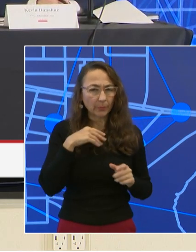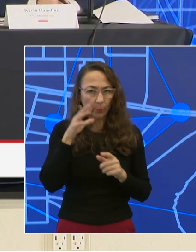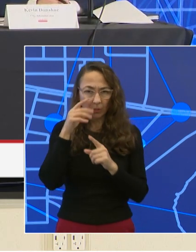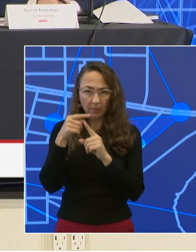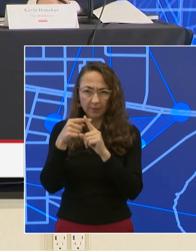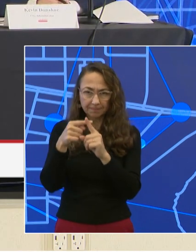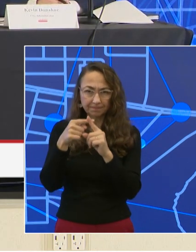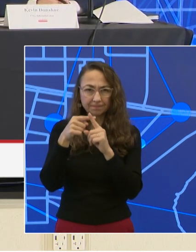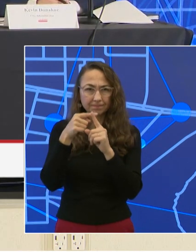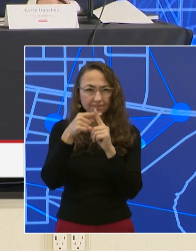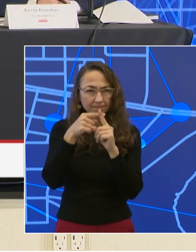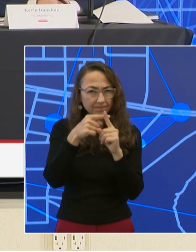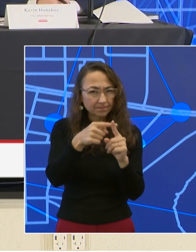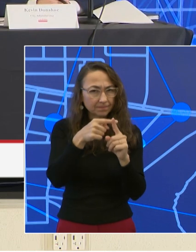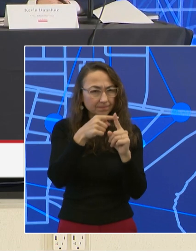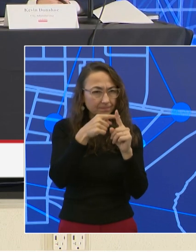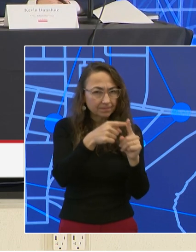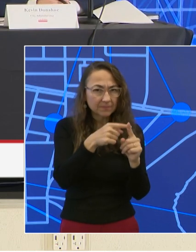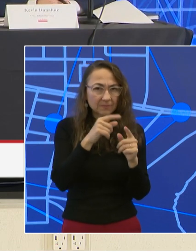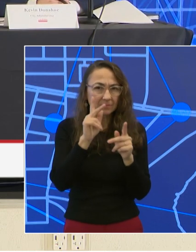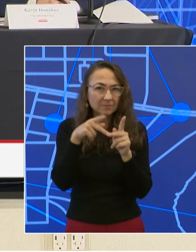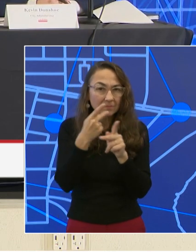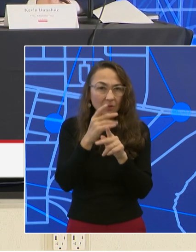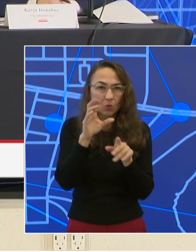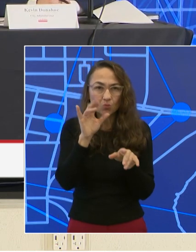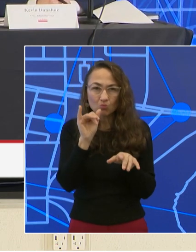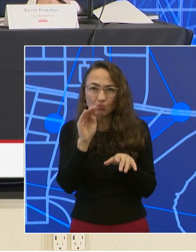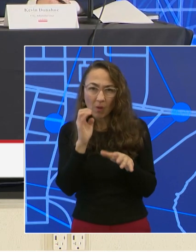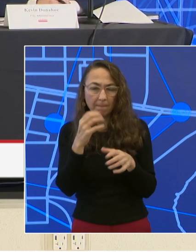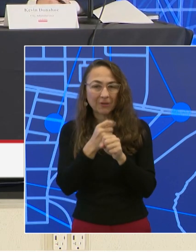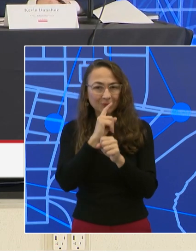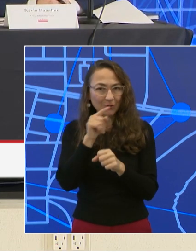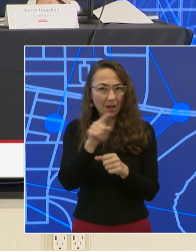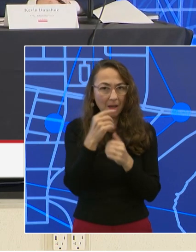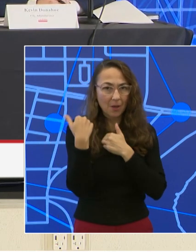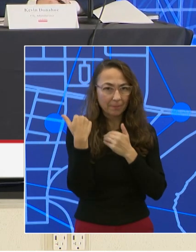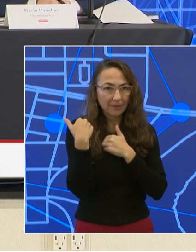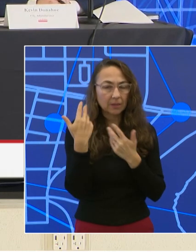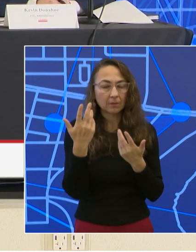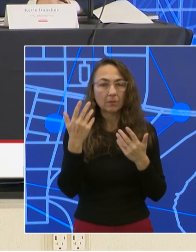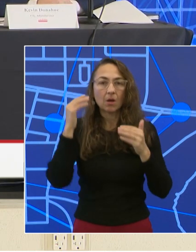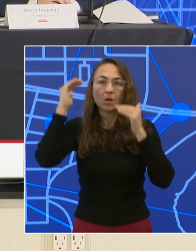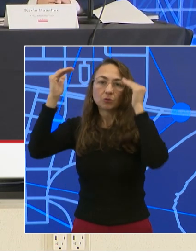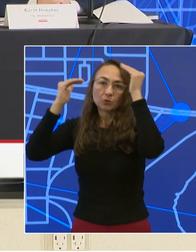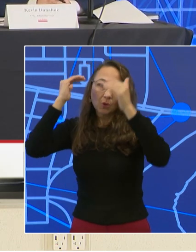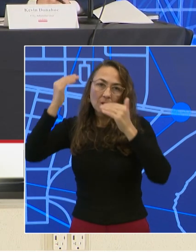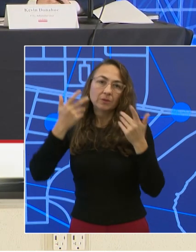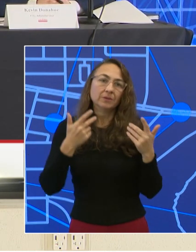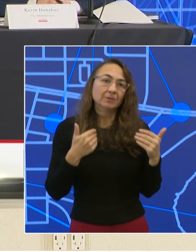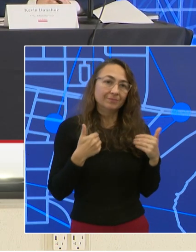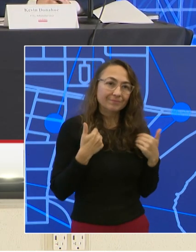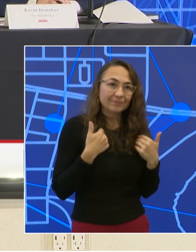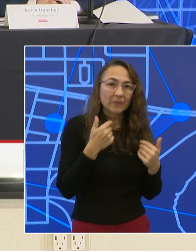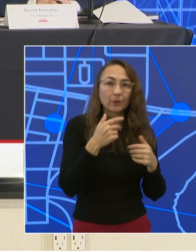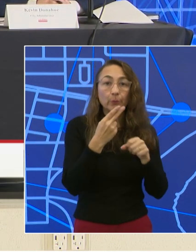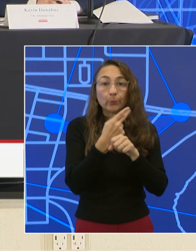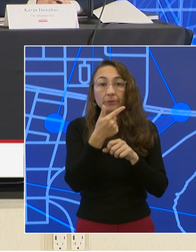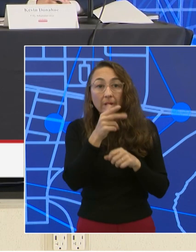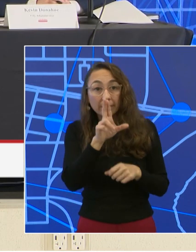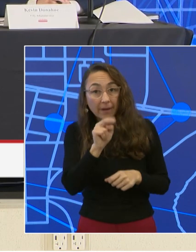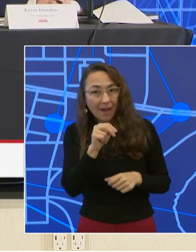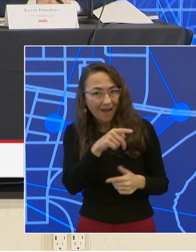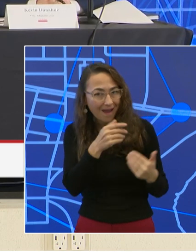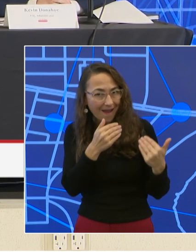system to hold people accountable who use guns, adults and juveniles, to hold people accountable who are